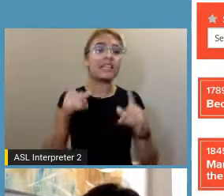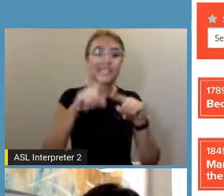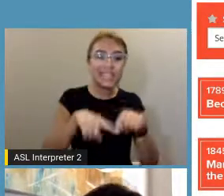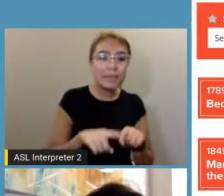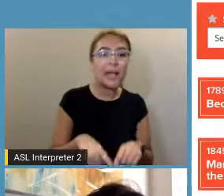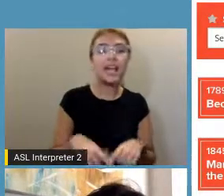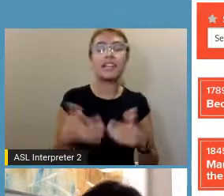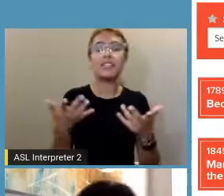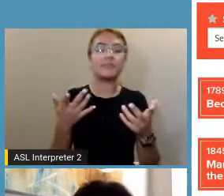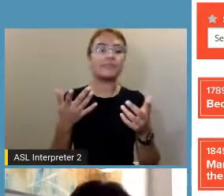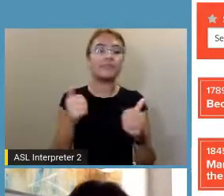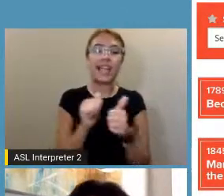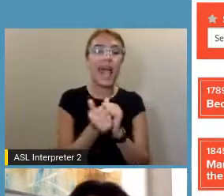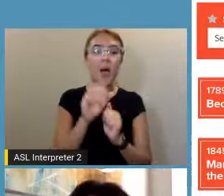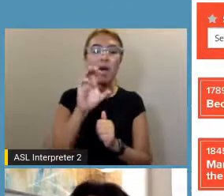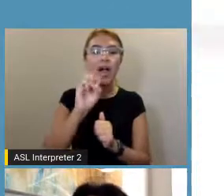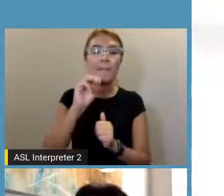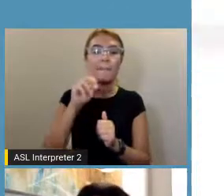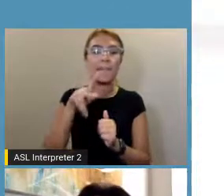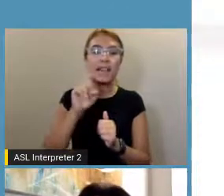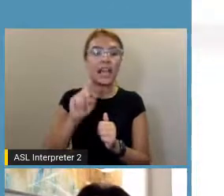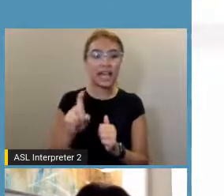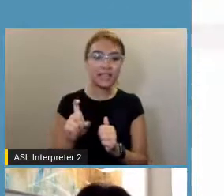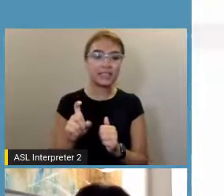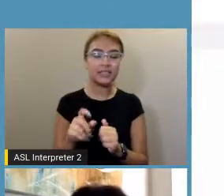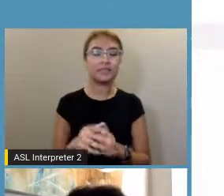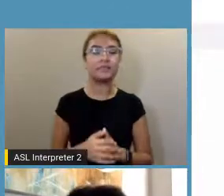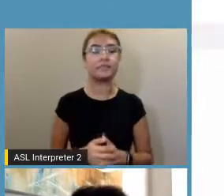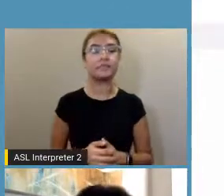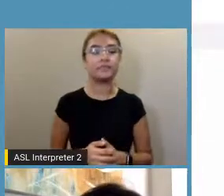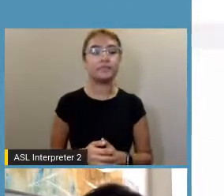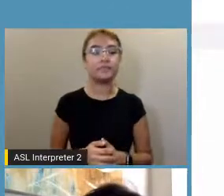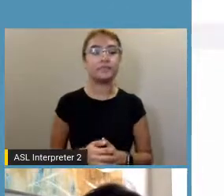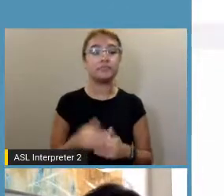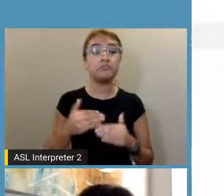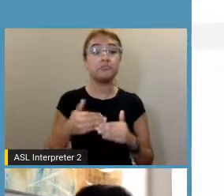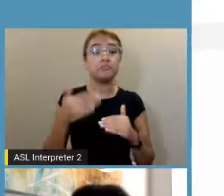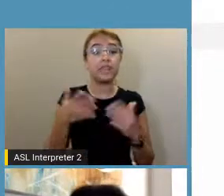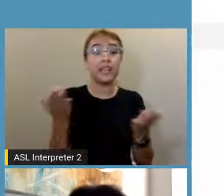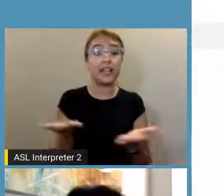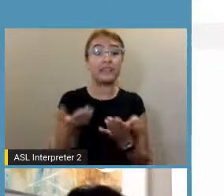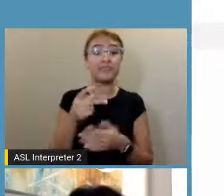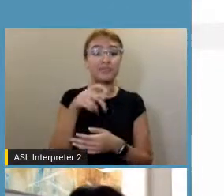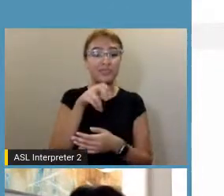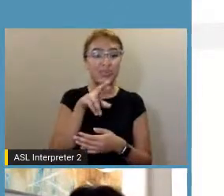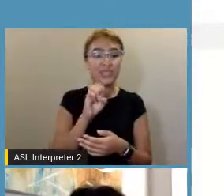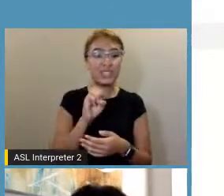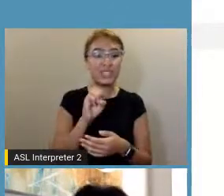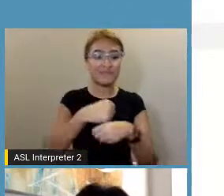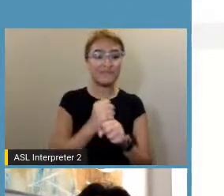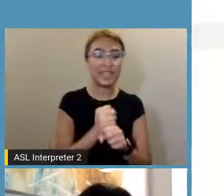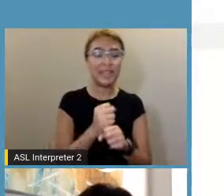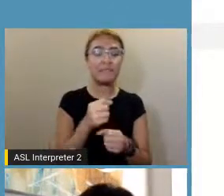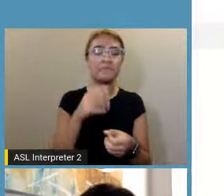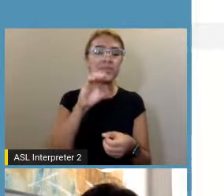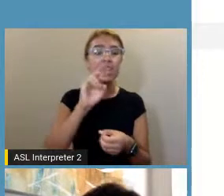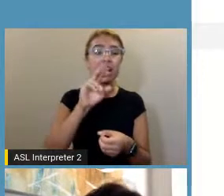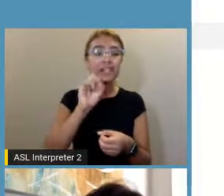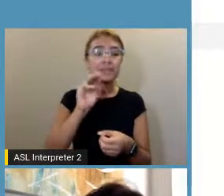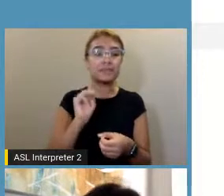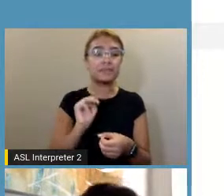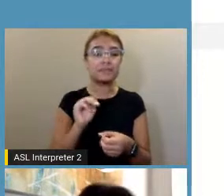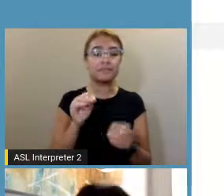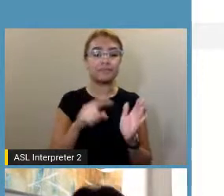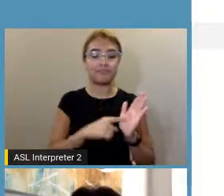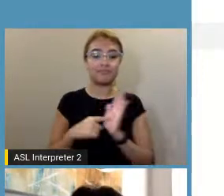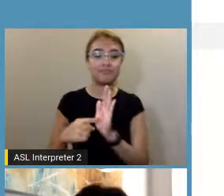of complexity. Then we have the pre-made or custom, pre-made exhibition spaces,